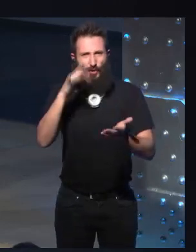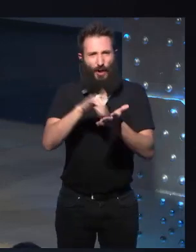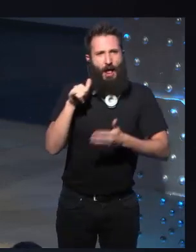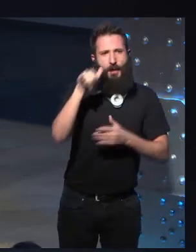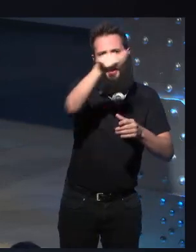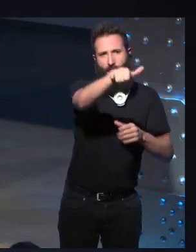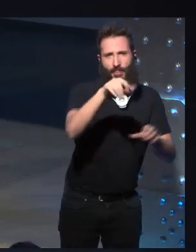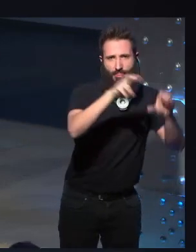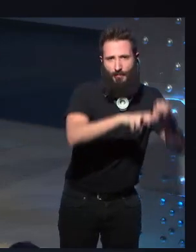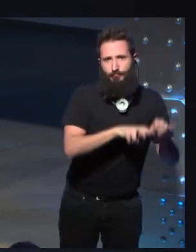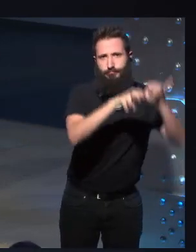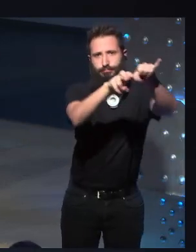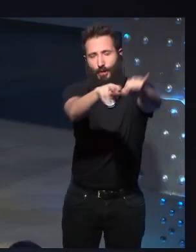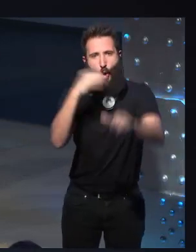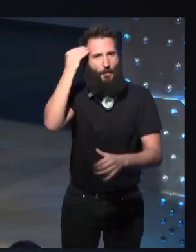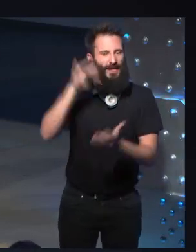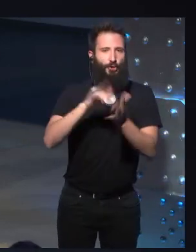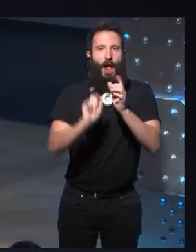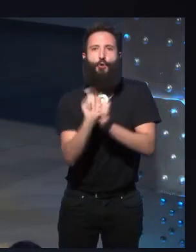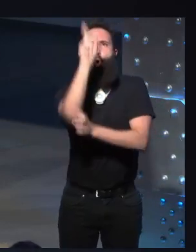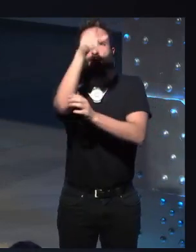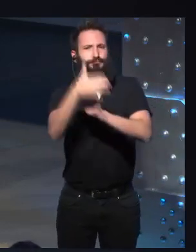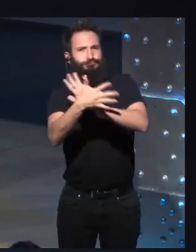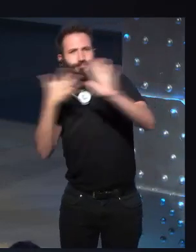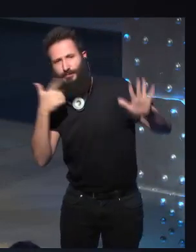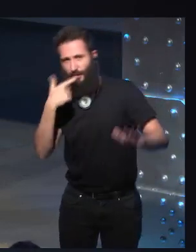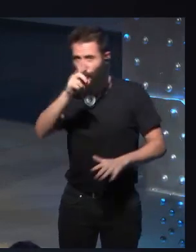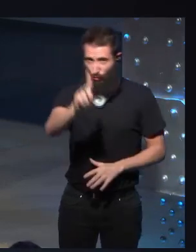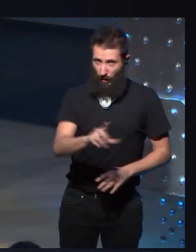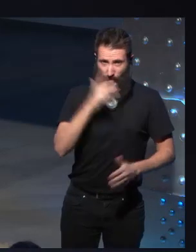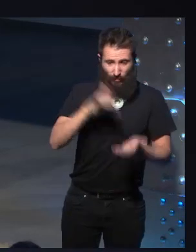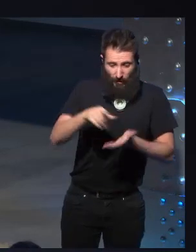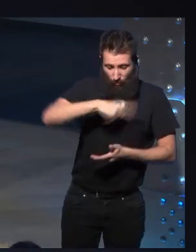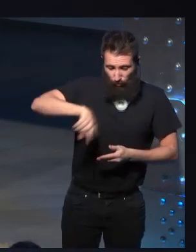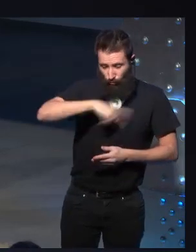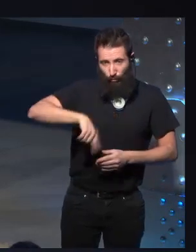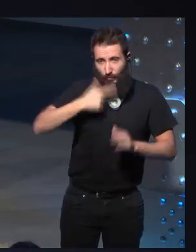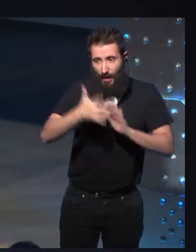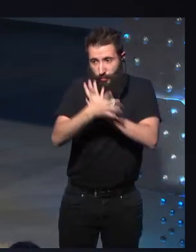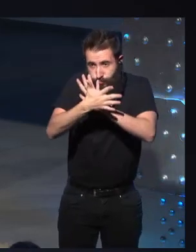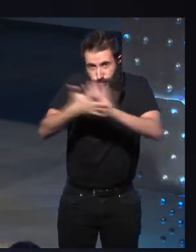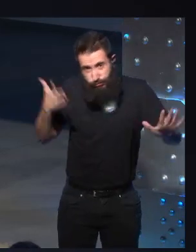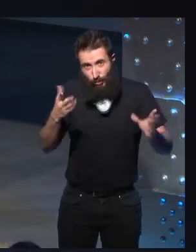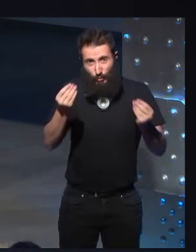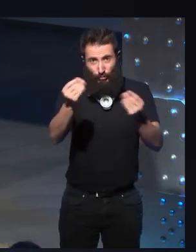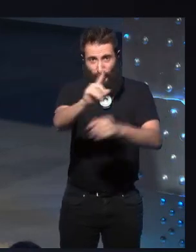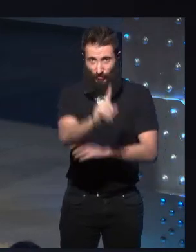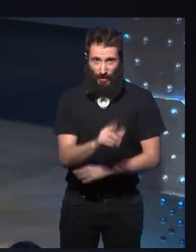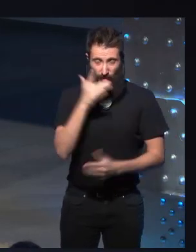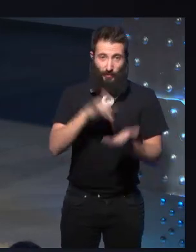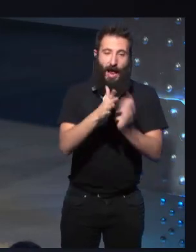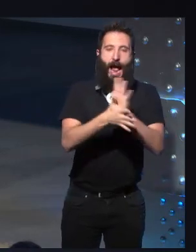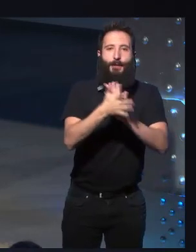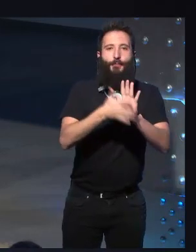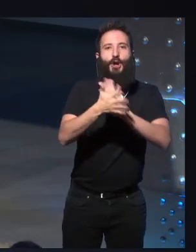gets you to go very fast, that's not true. You never go fast. We humans never go fast. When we talk fast, we talk something